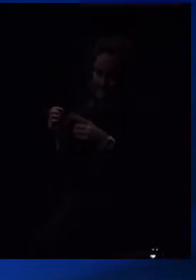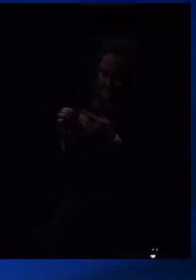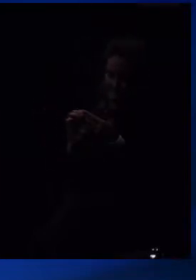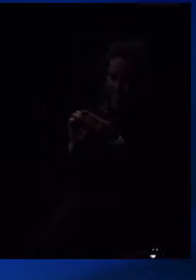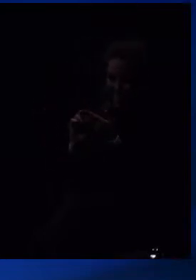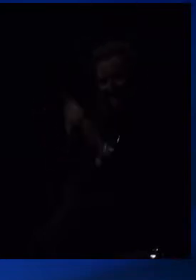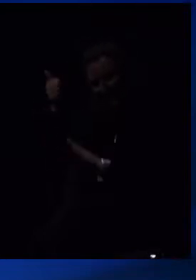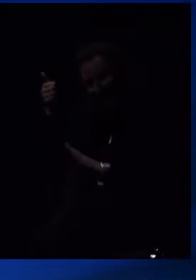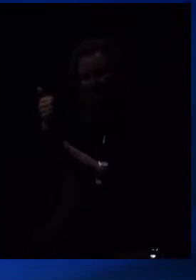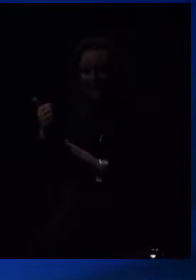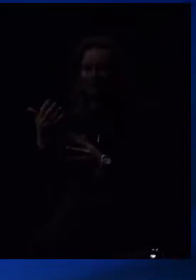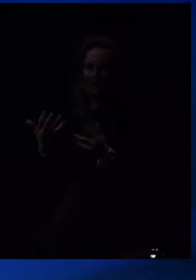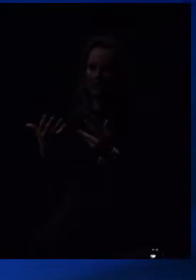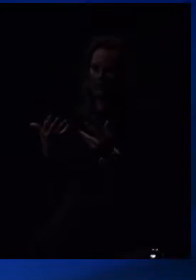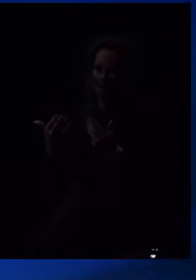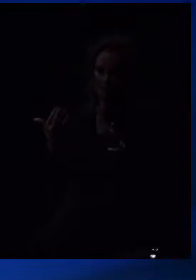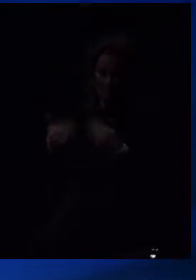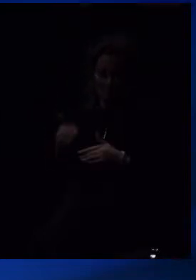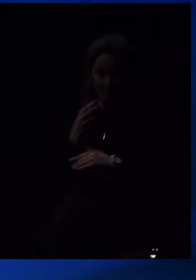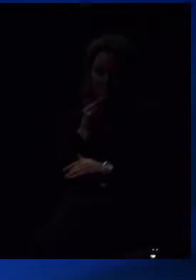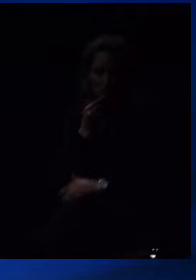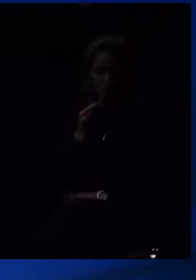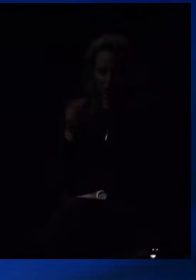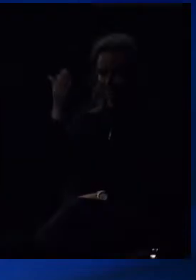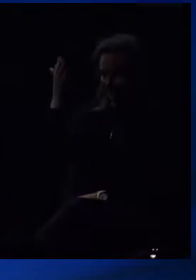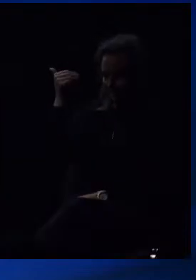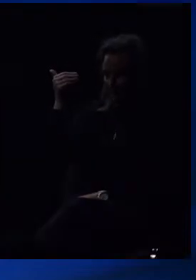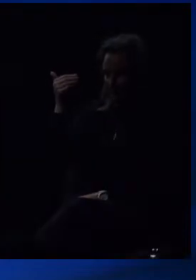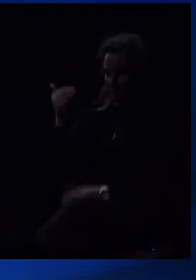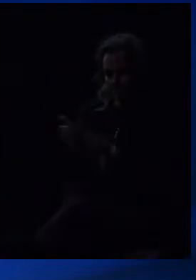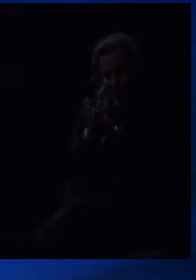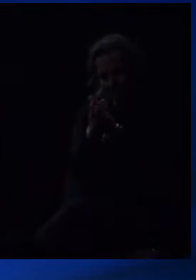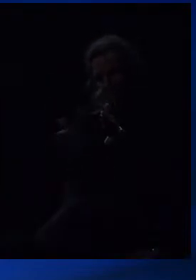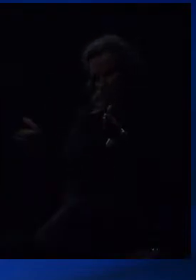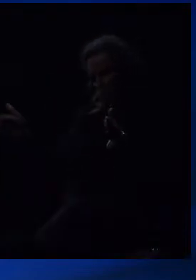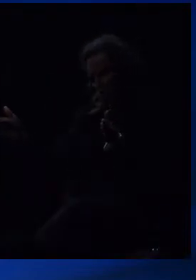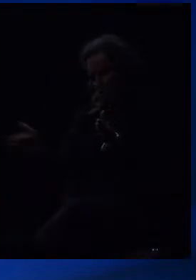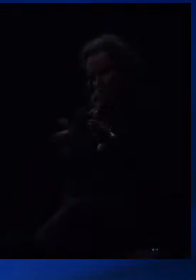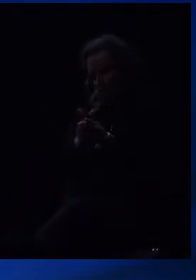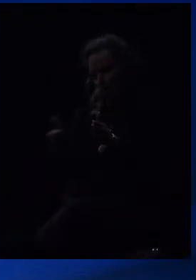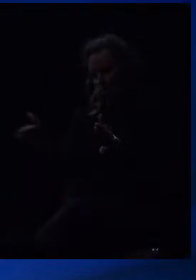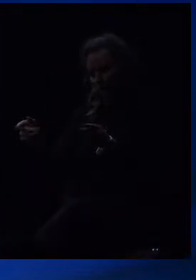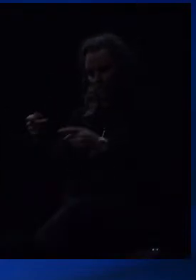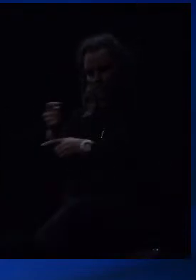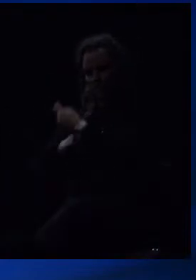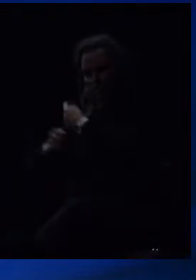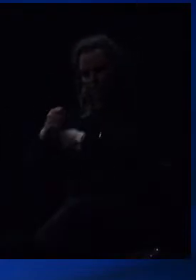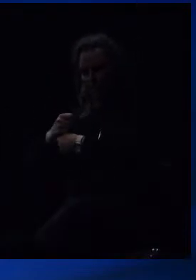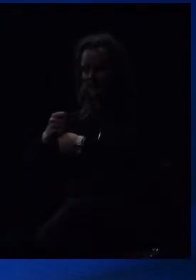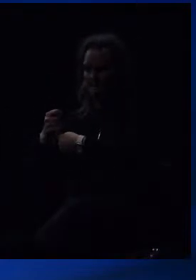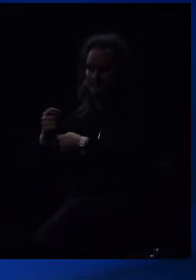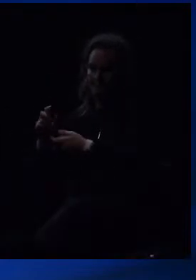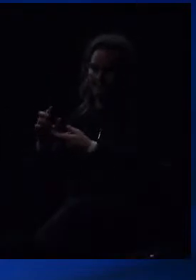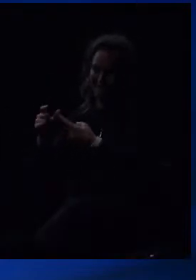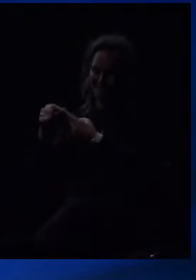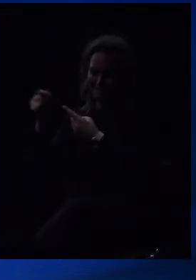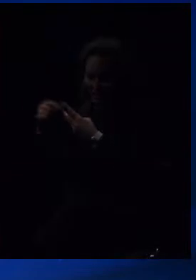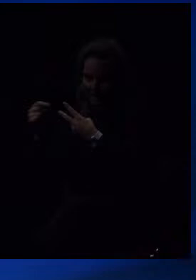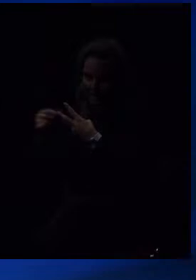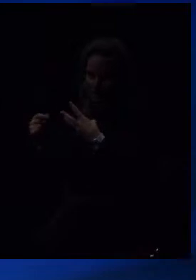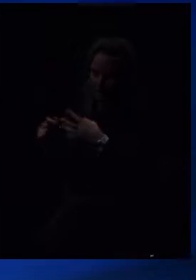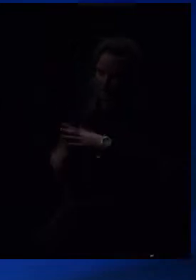past, but it could be really closer to autochrome, and by just selecting more primary colors that would just stand